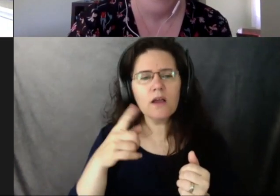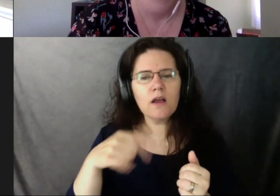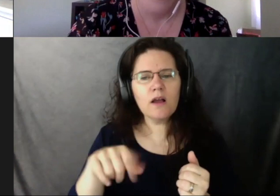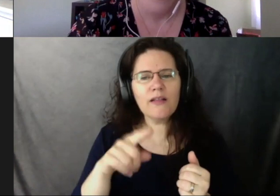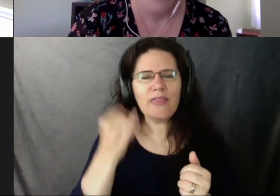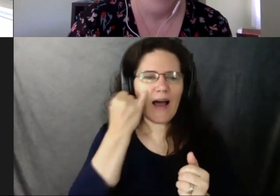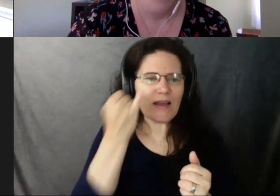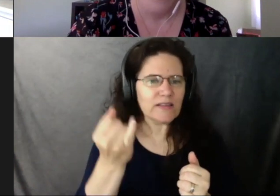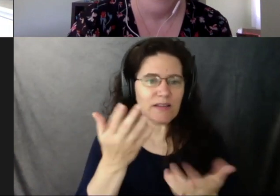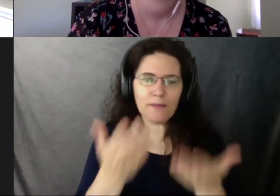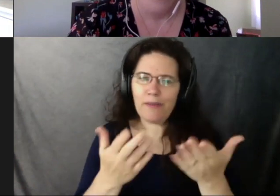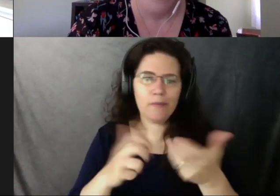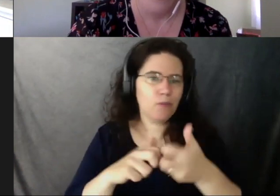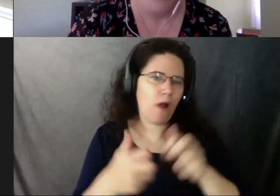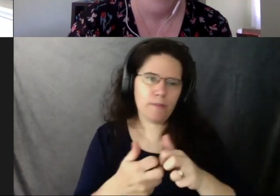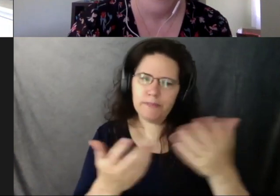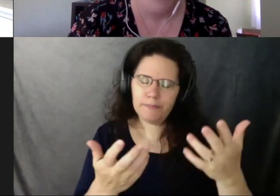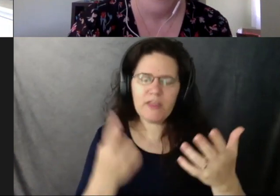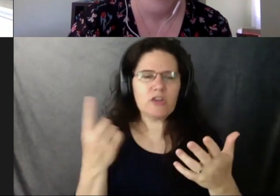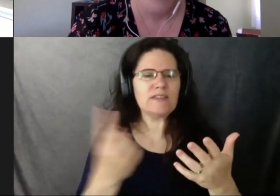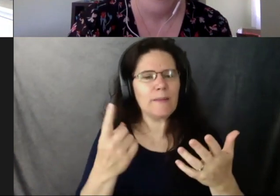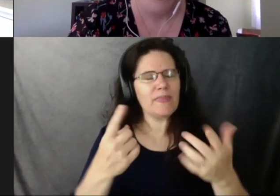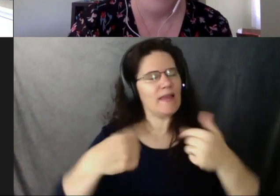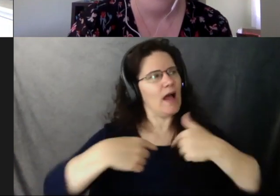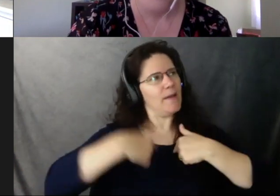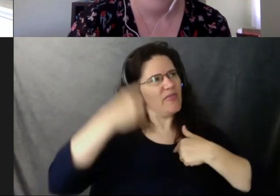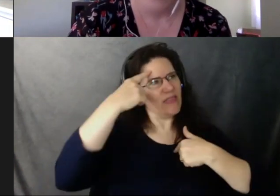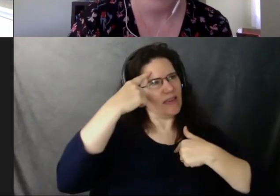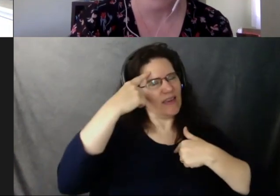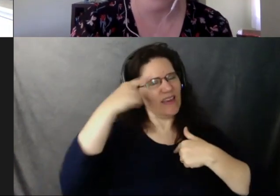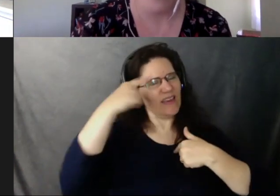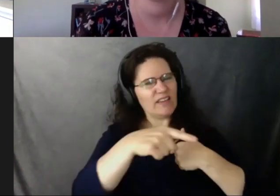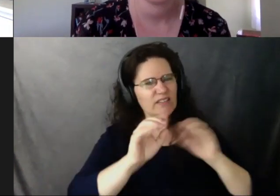problem. There's something that you are thinking that it should be happen.